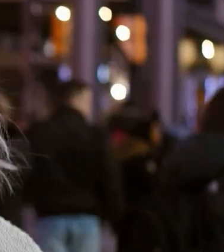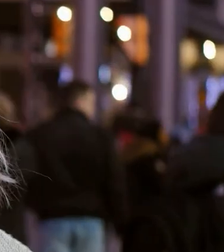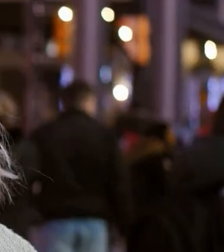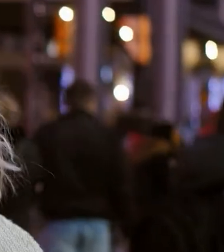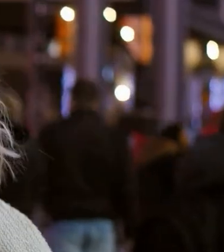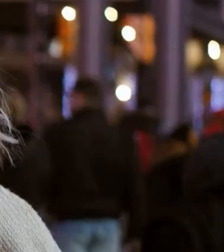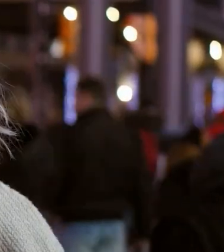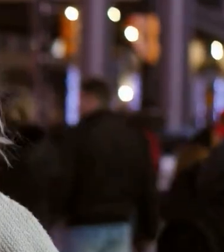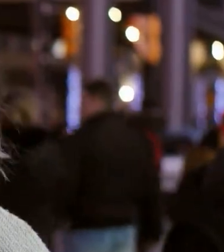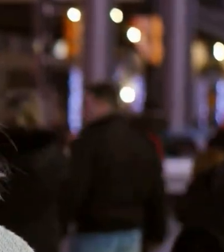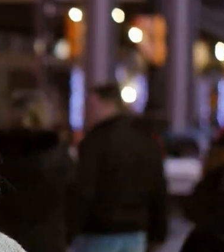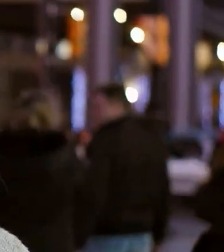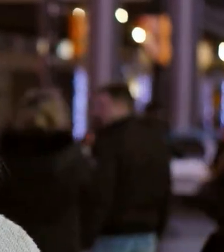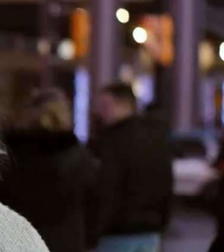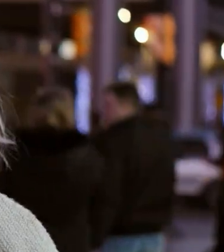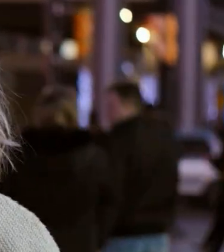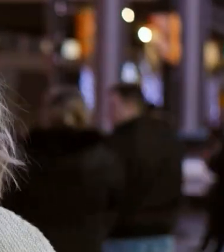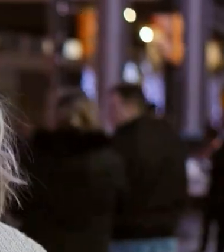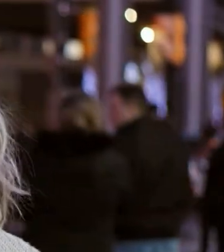and to those who follow.